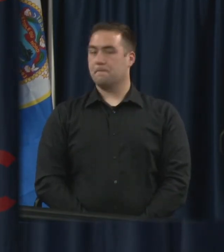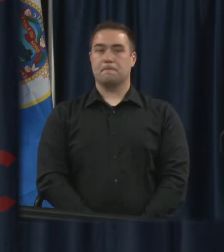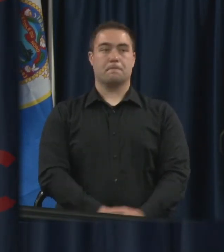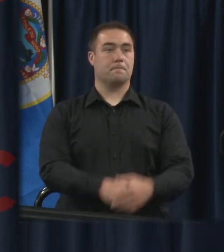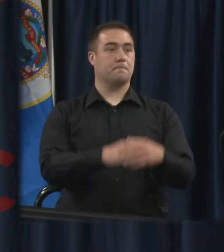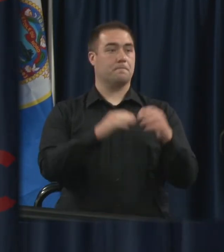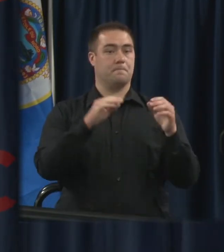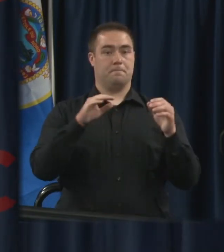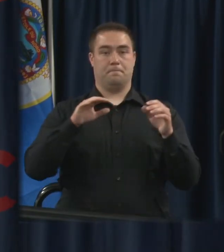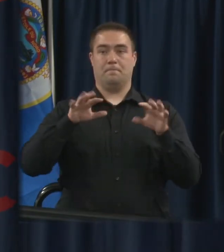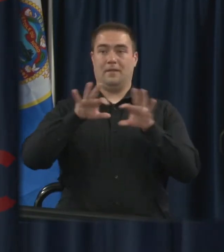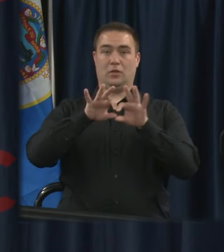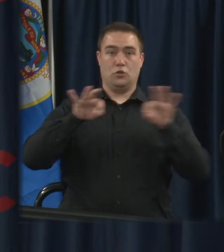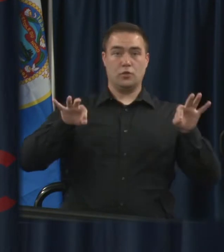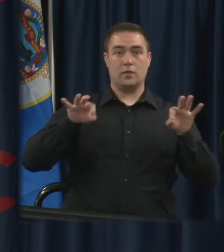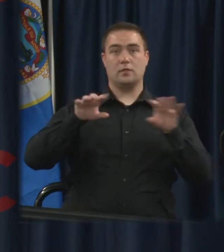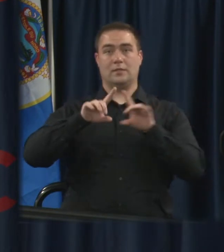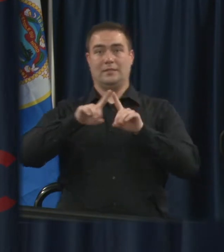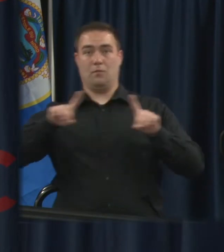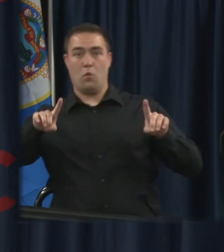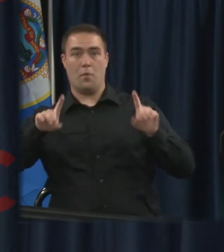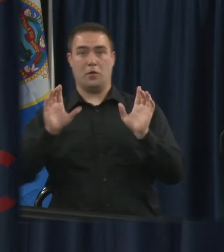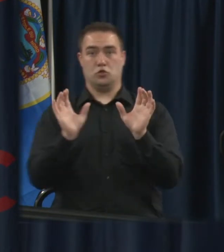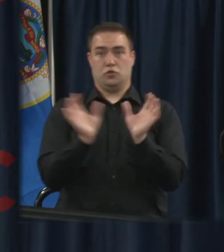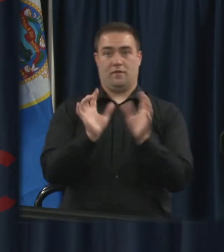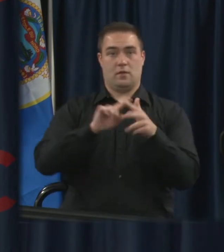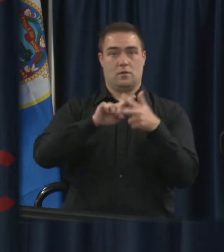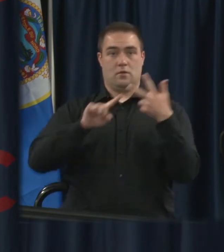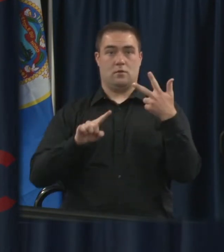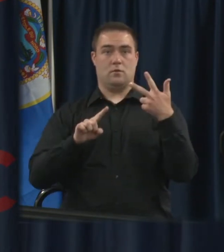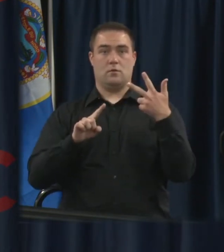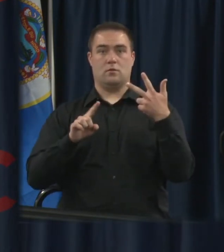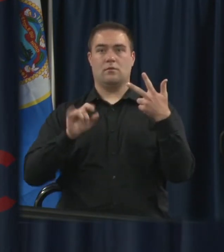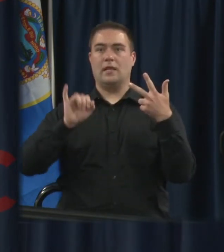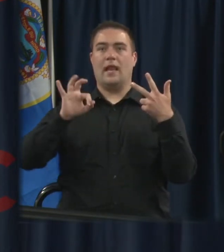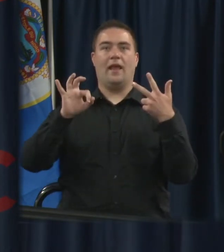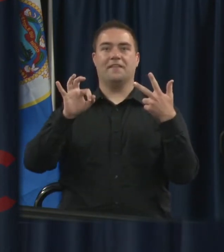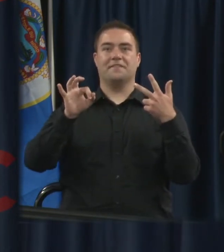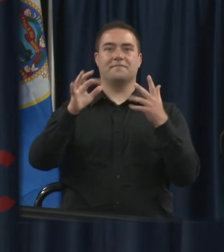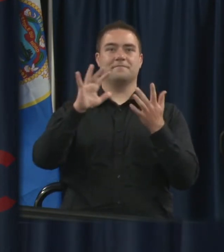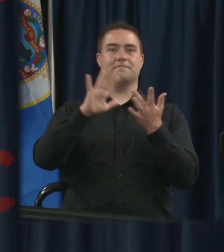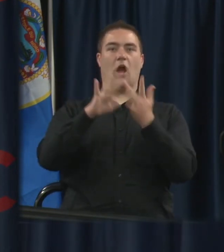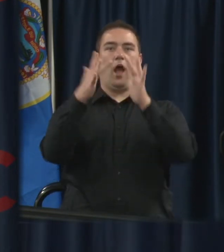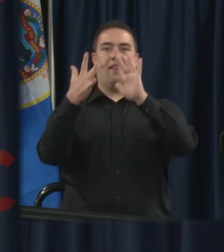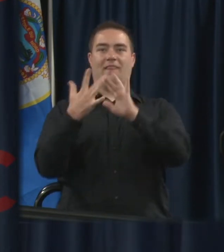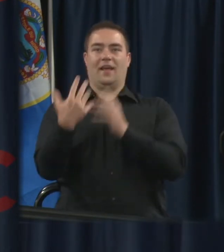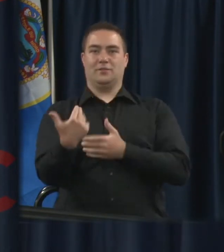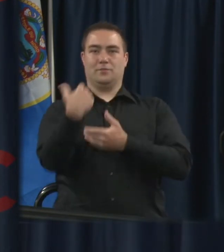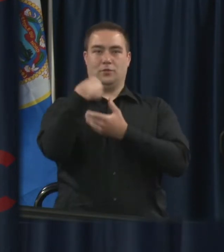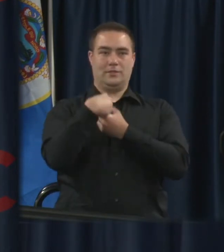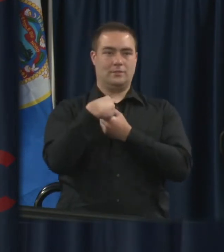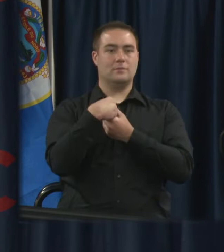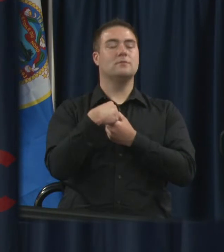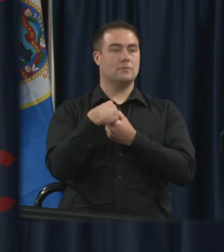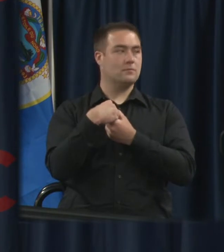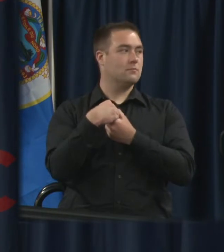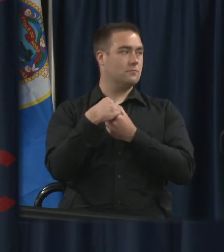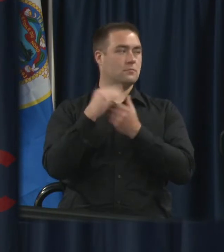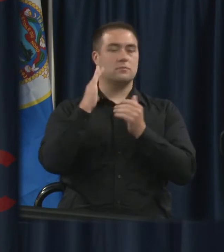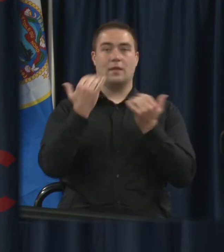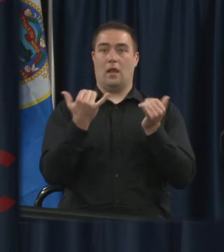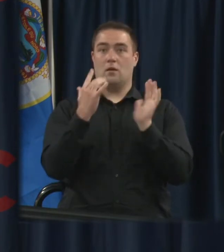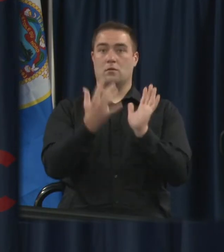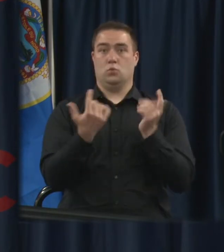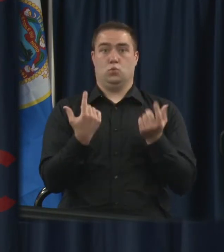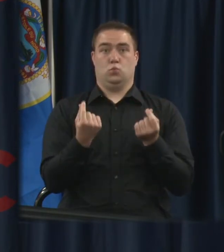Candidates for degrees, diplomas, and certificates, and those who are virtual participants will now be